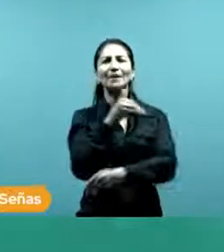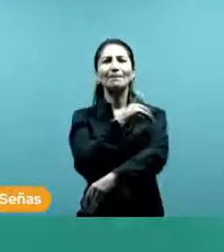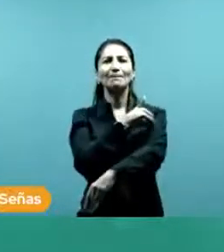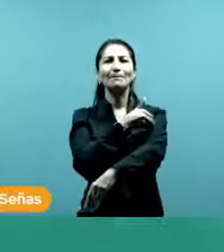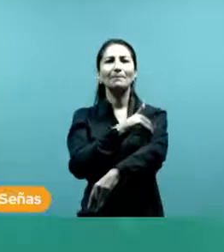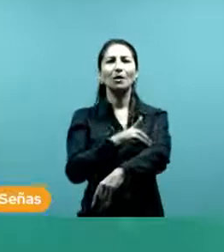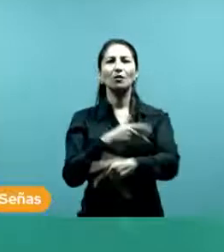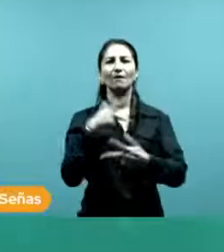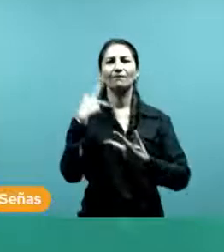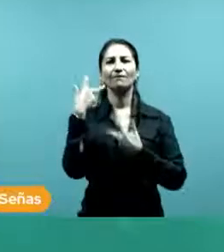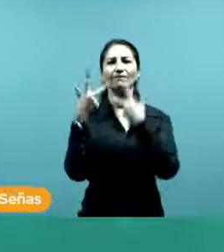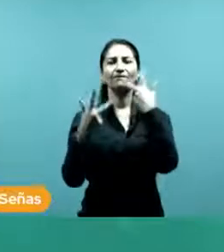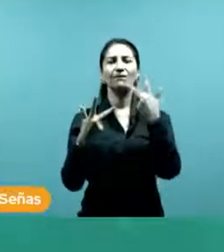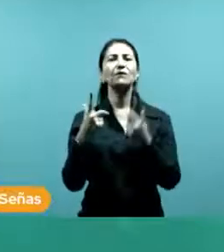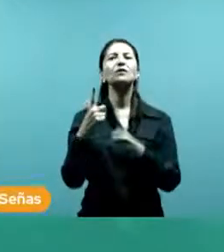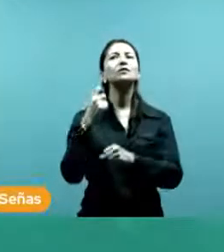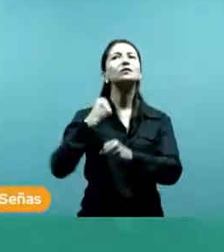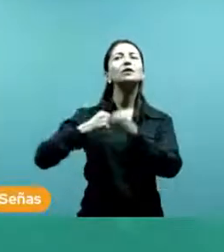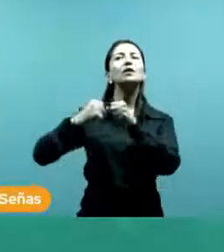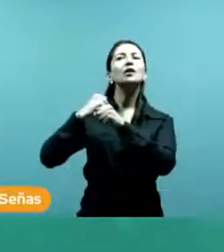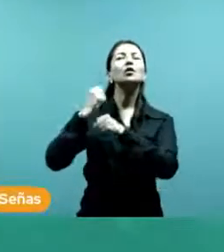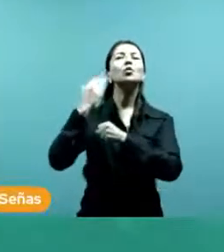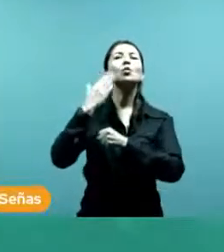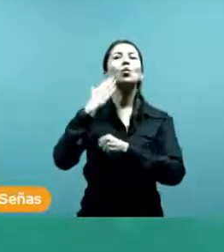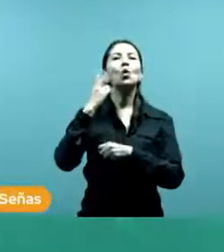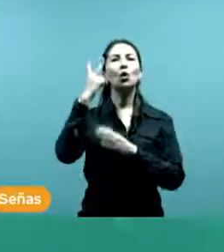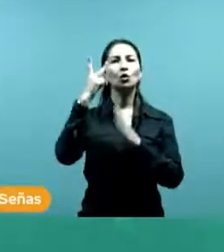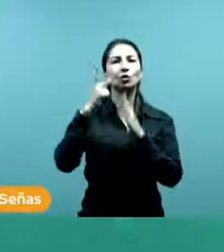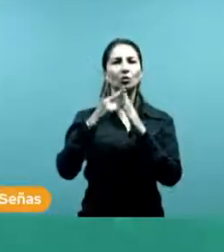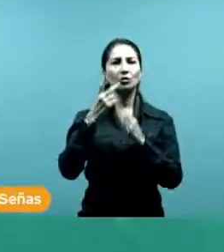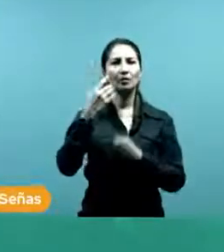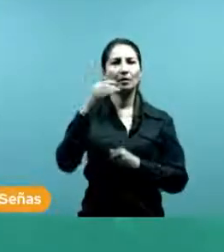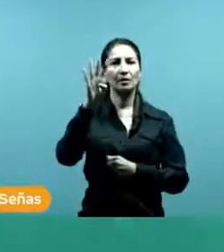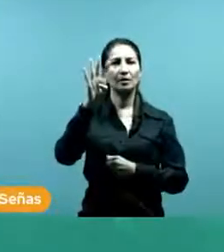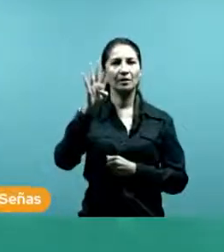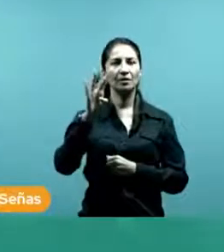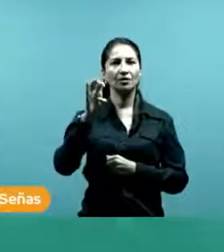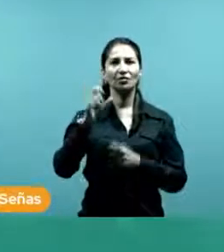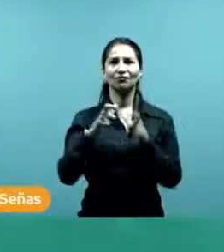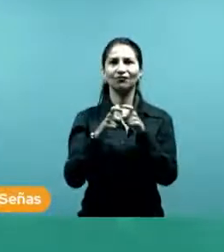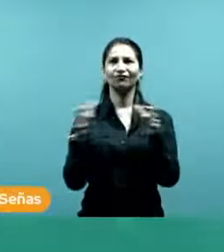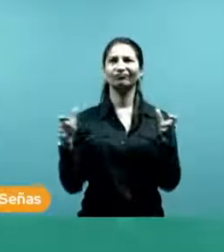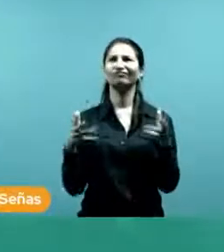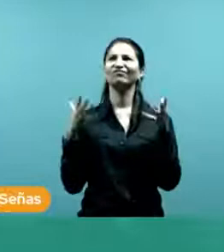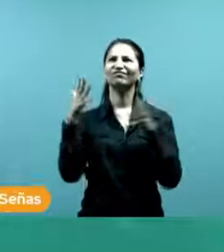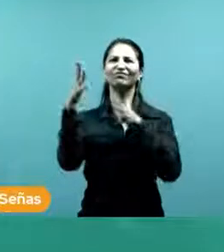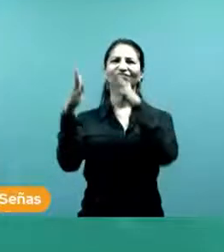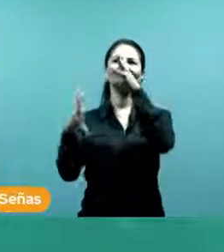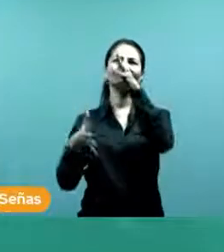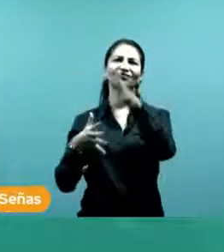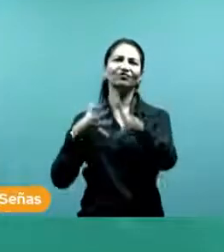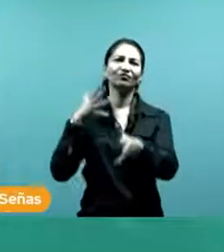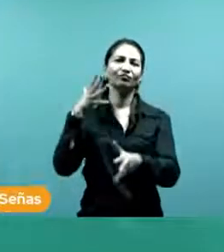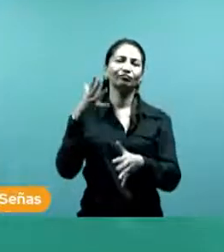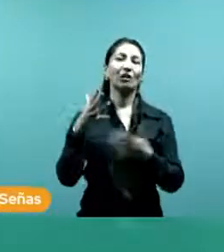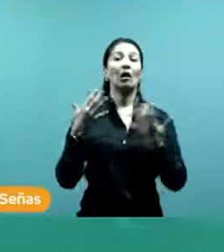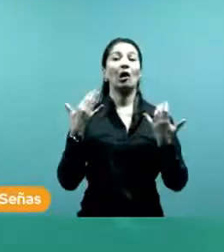visitantes en el 2019. Because we were closed for 162 days last year. Fuimos cerrado today,